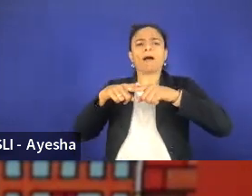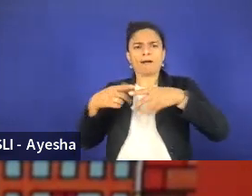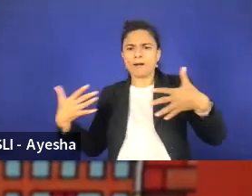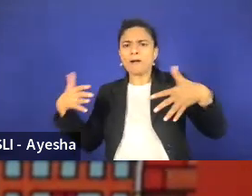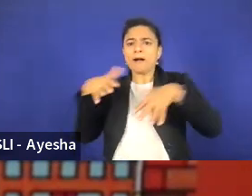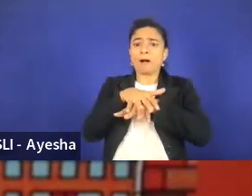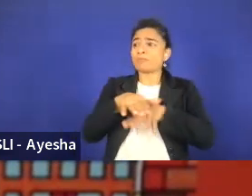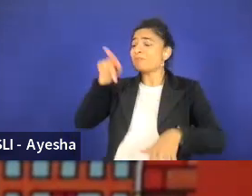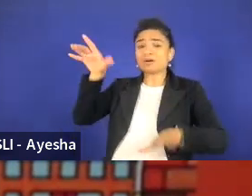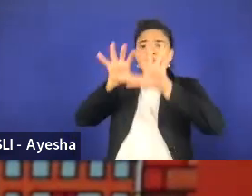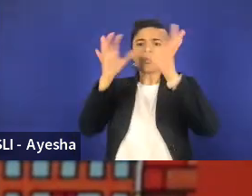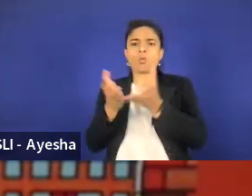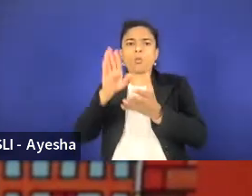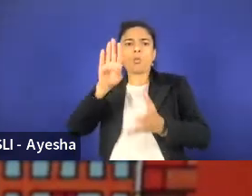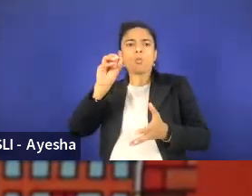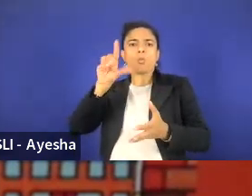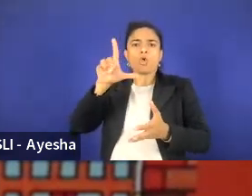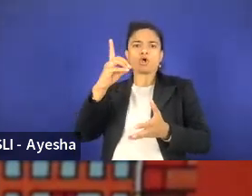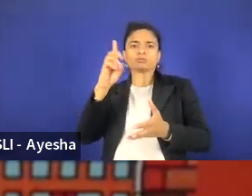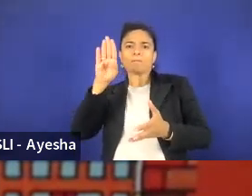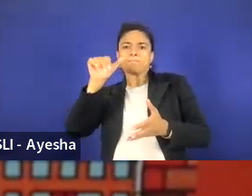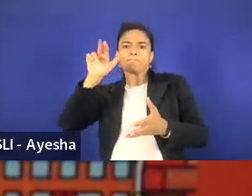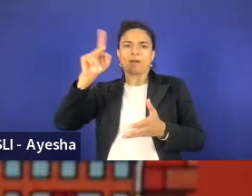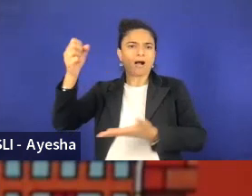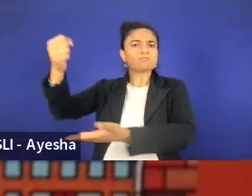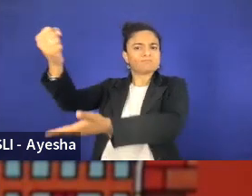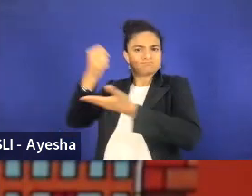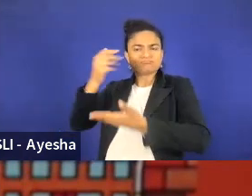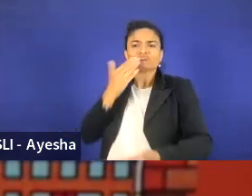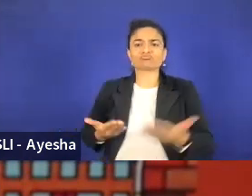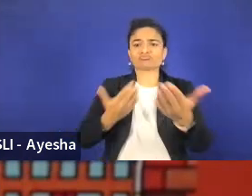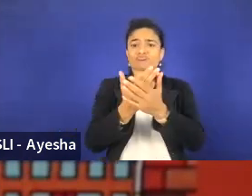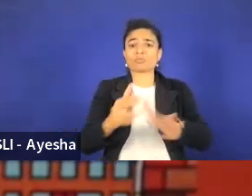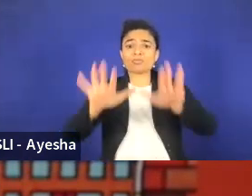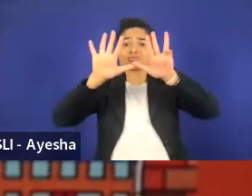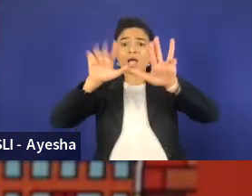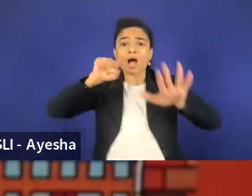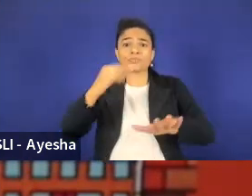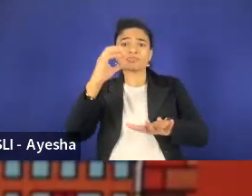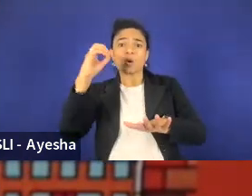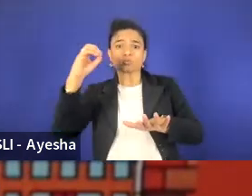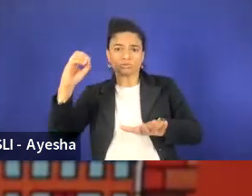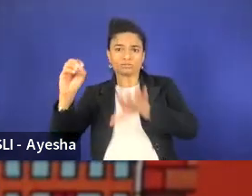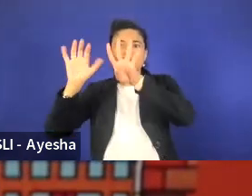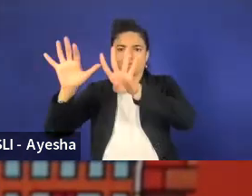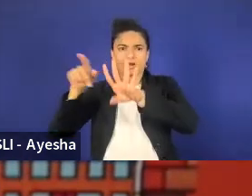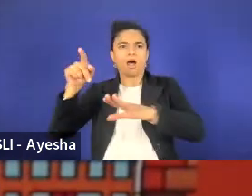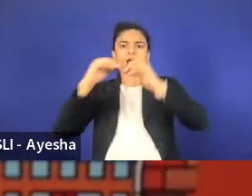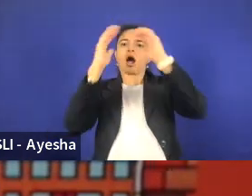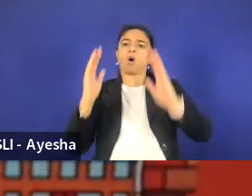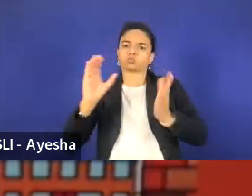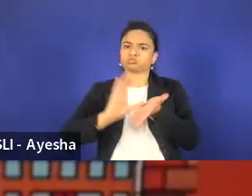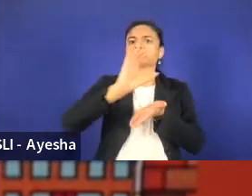Income Expenditure Survey. During this period in 2009, the national OPDs, led by the Fiji Disabled